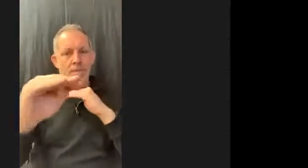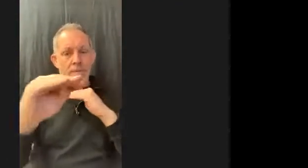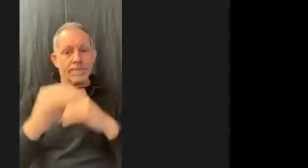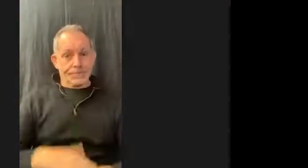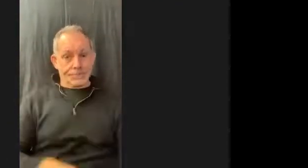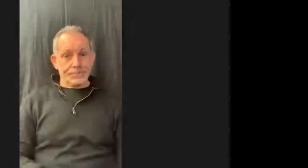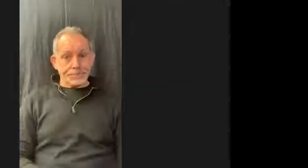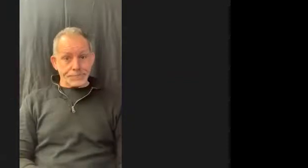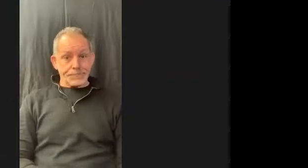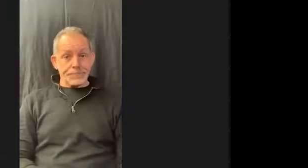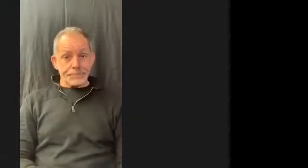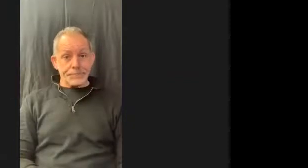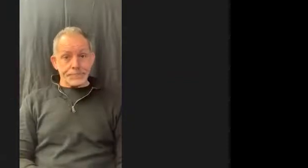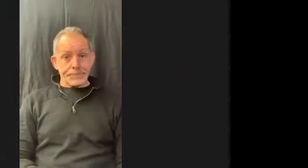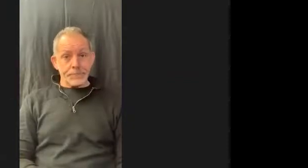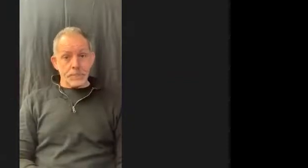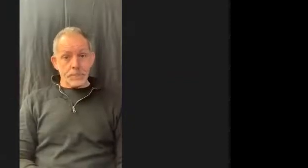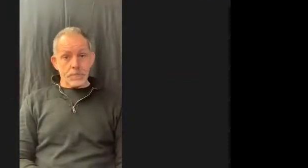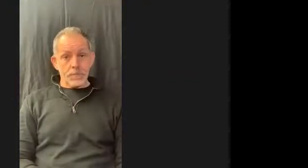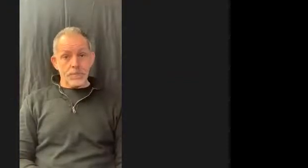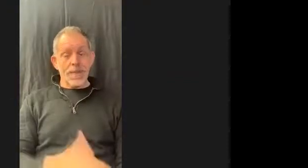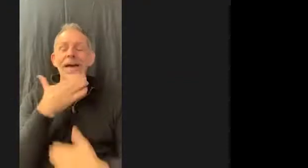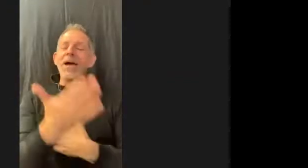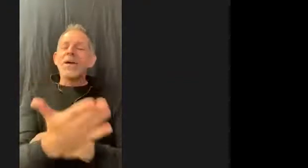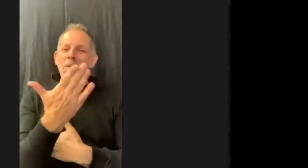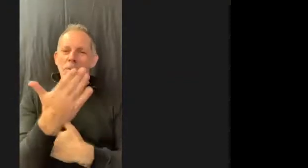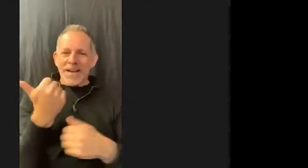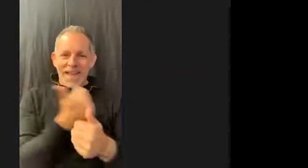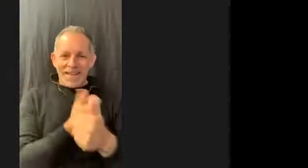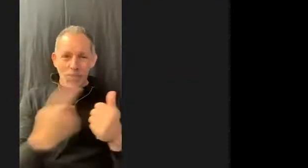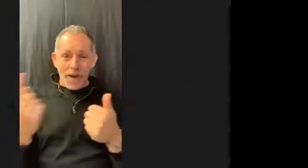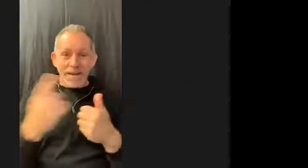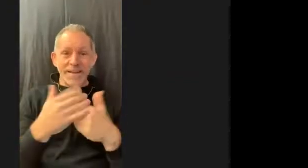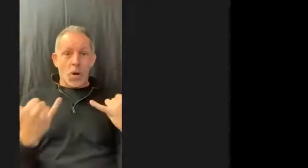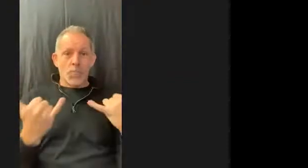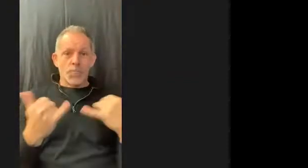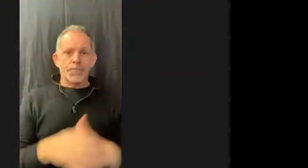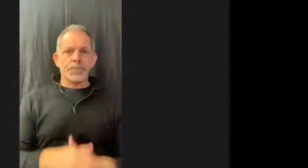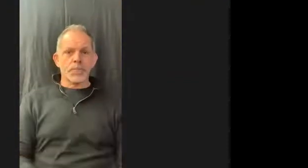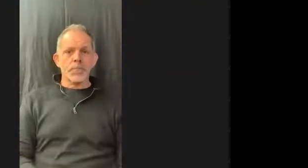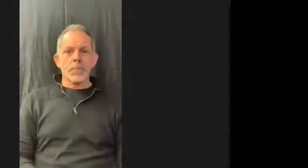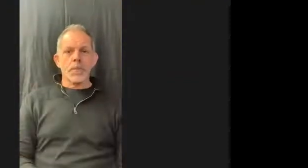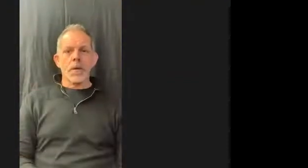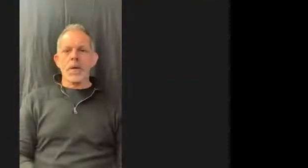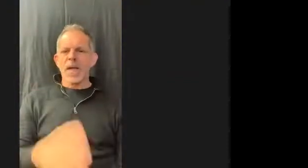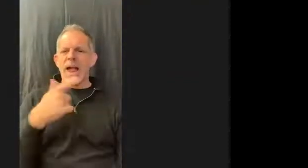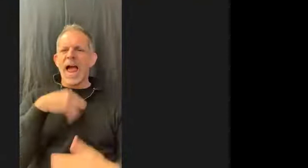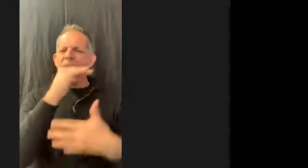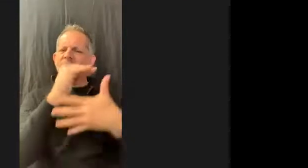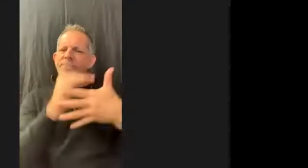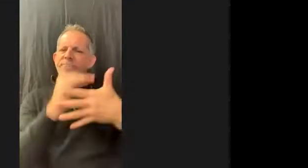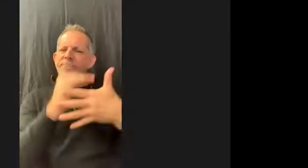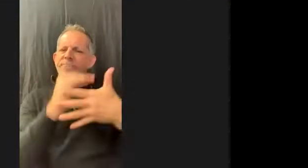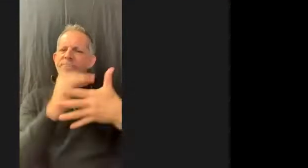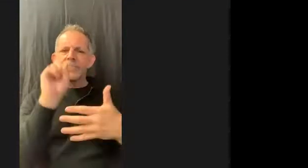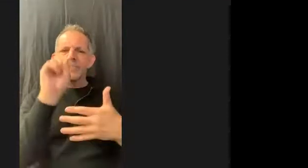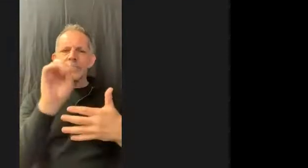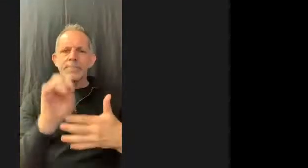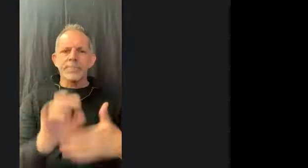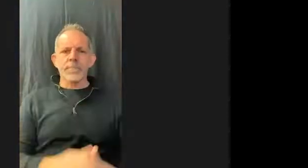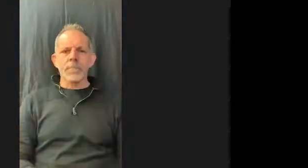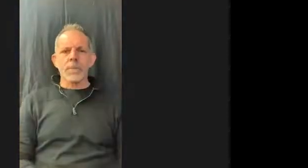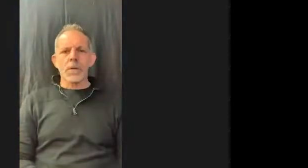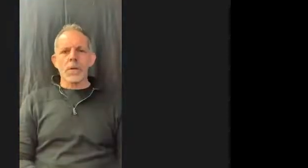you through our usual list of information, starting out with our weekly case count and